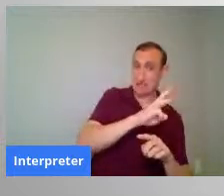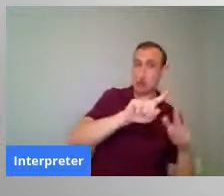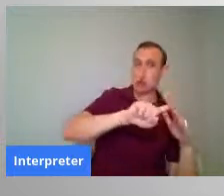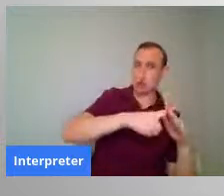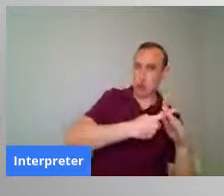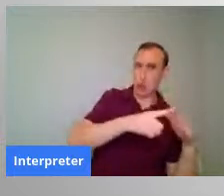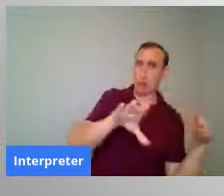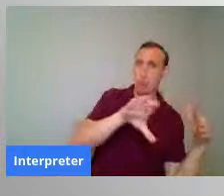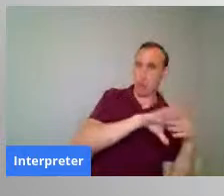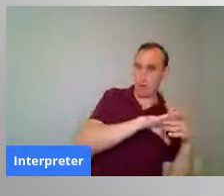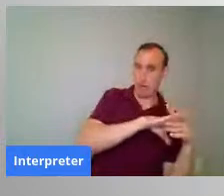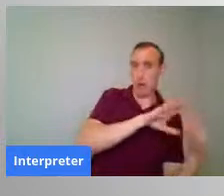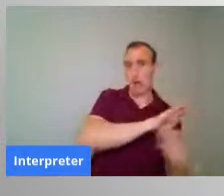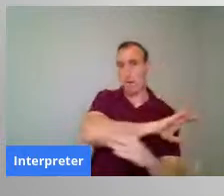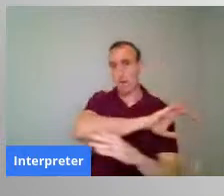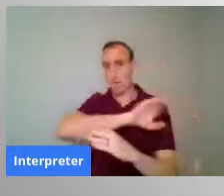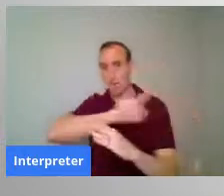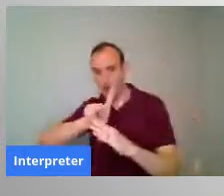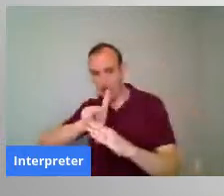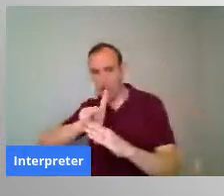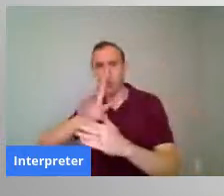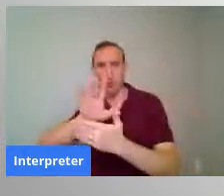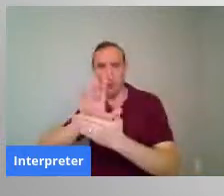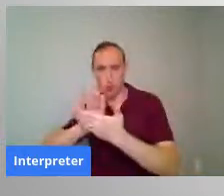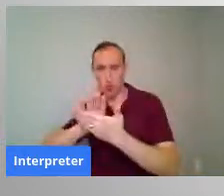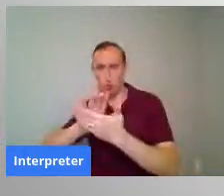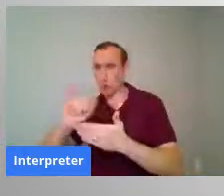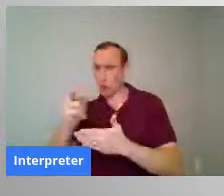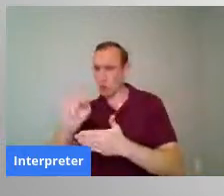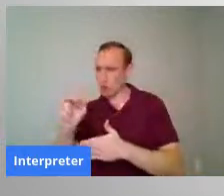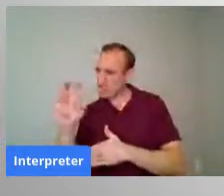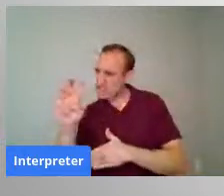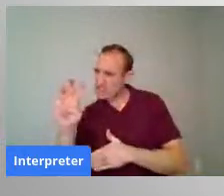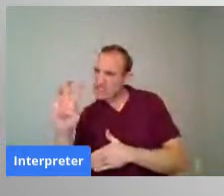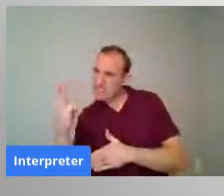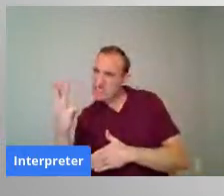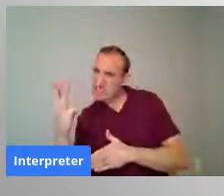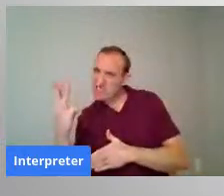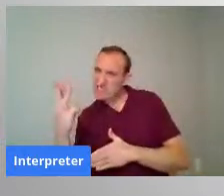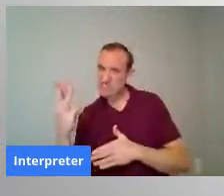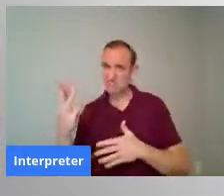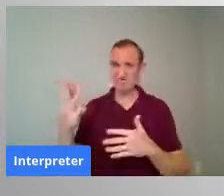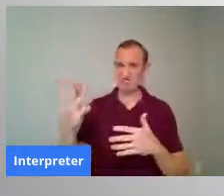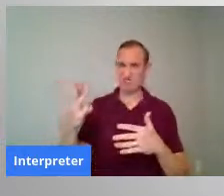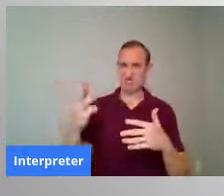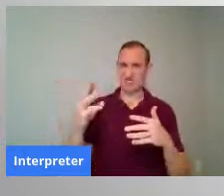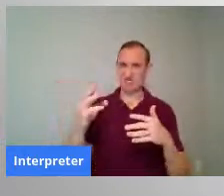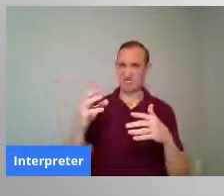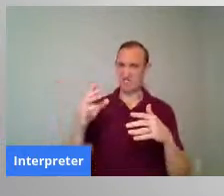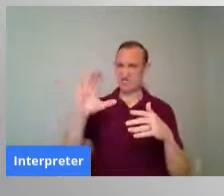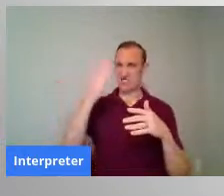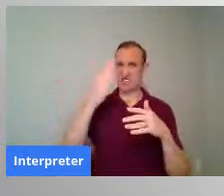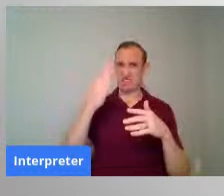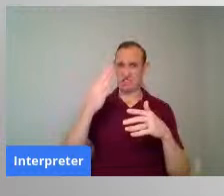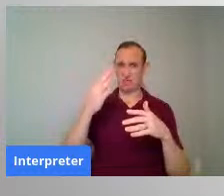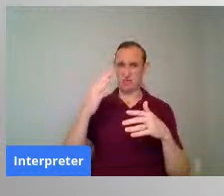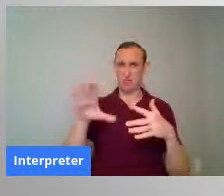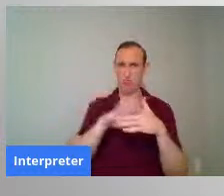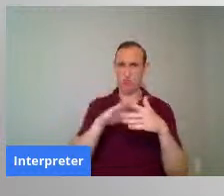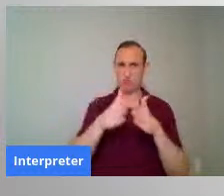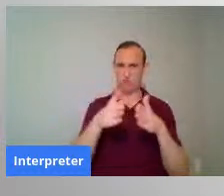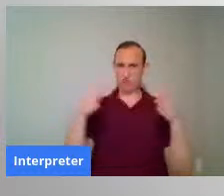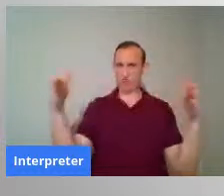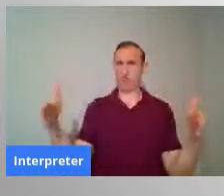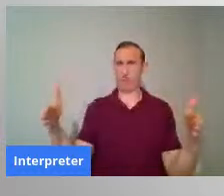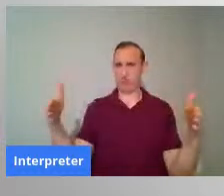January 6th. So there's like some days that there's like a half week, and then there's 2 full weeks off, and then there's another